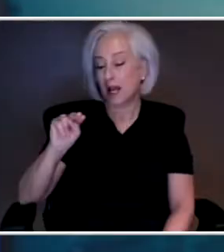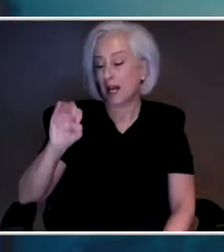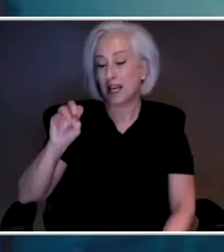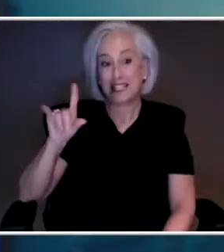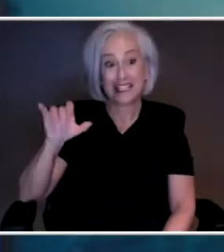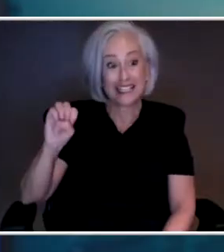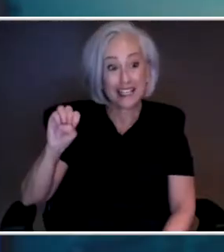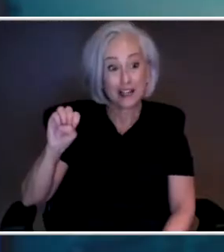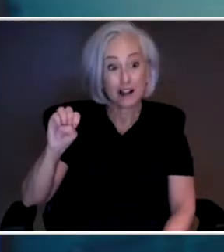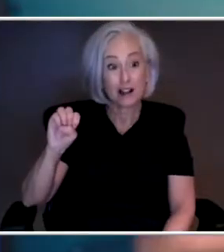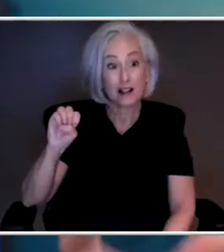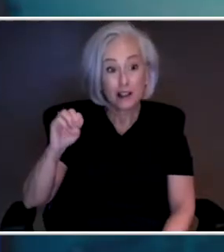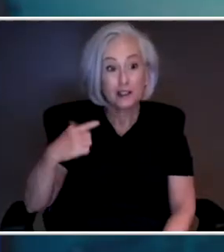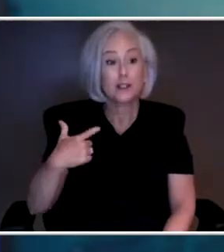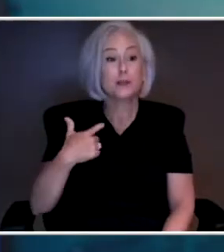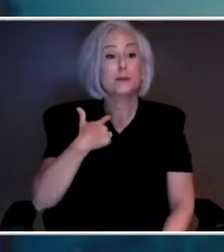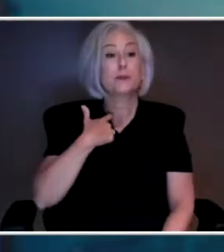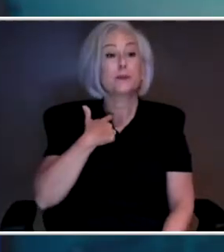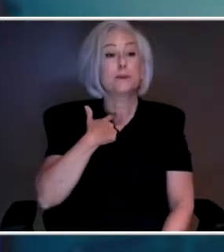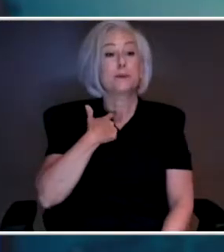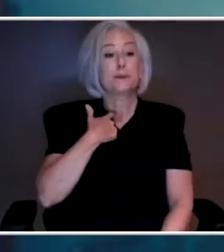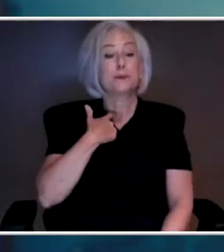heat.